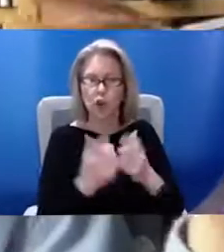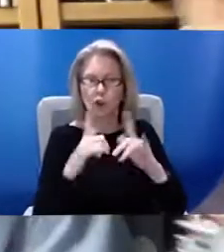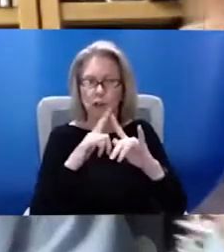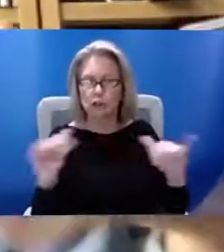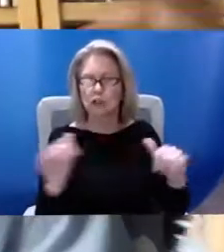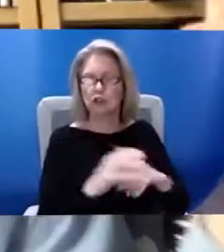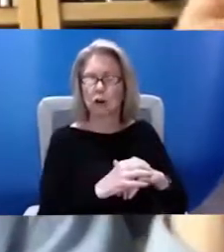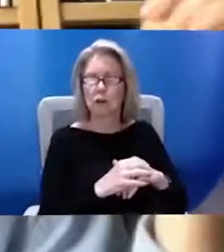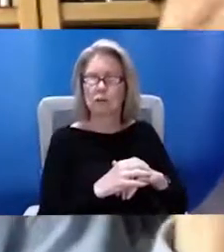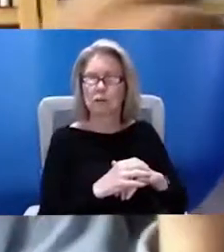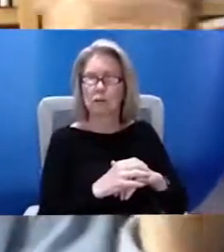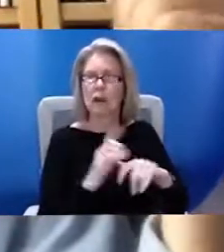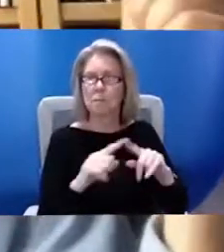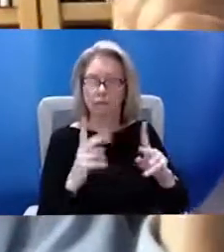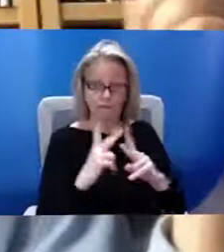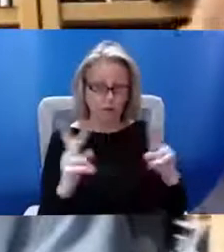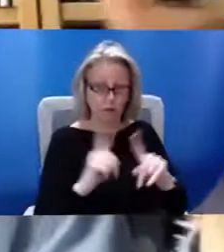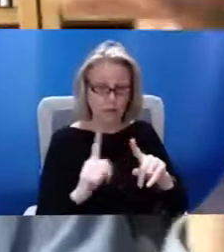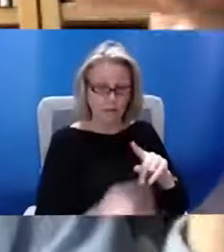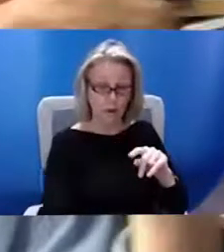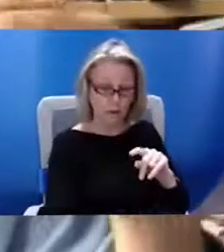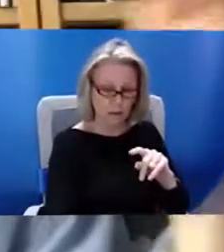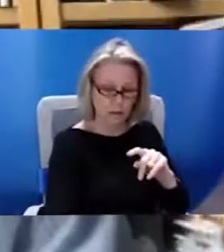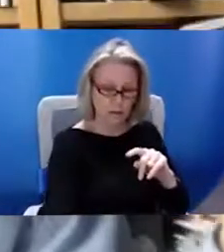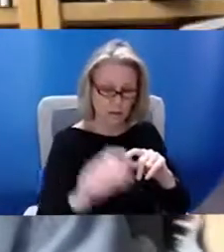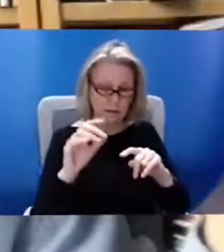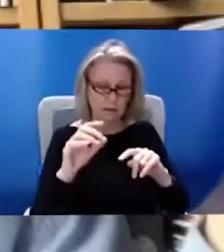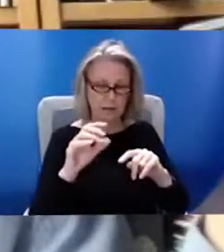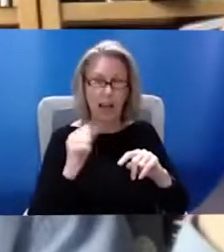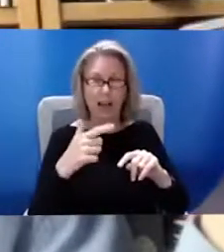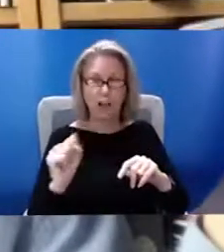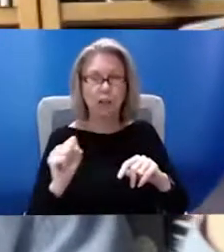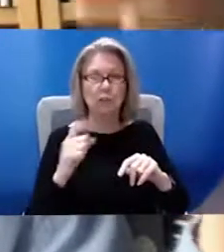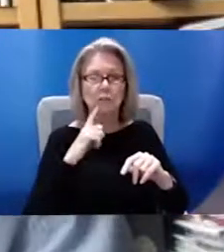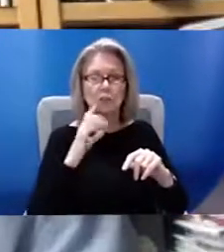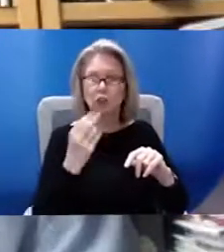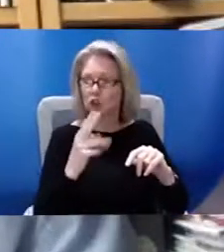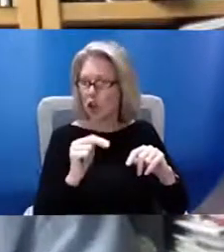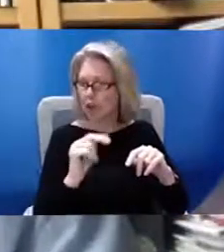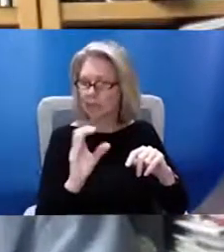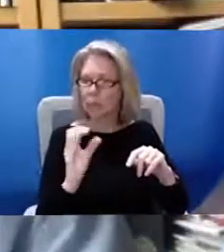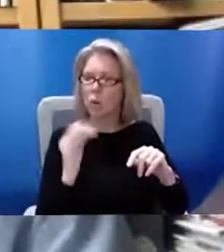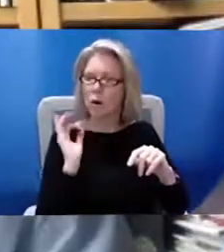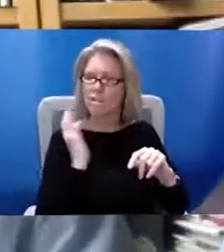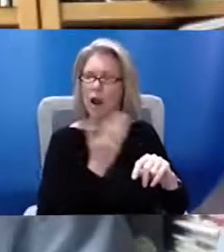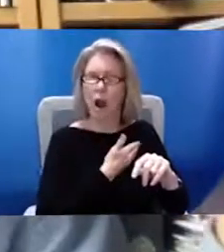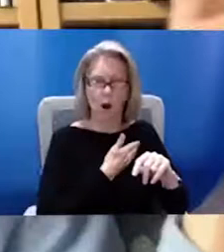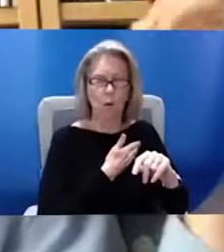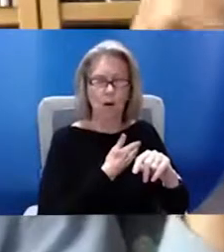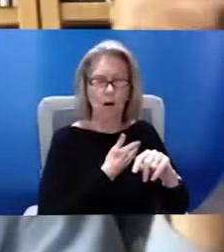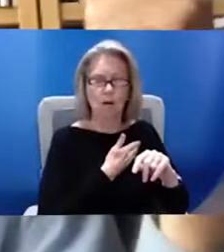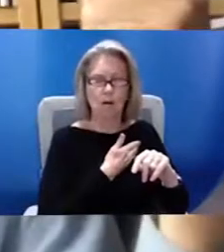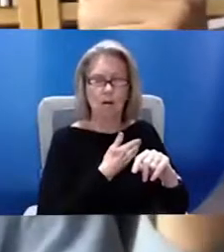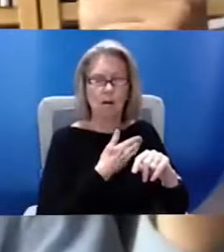philosophy, sociology, etc. But also from very different ages. For example, John Casimir, that is